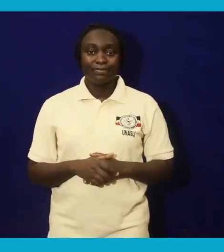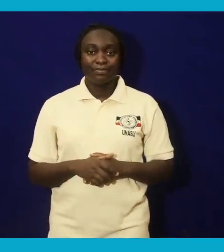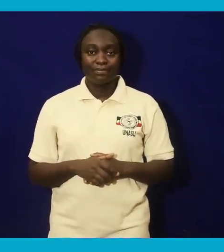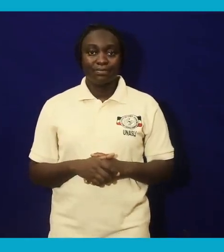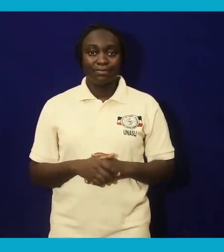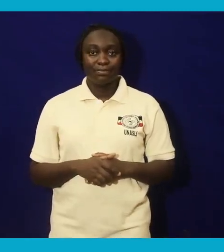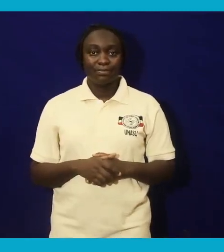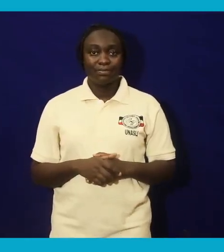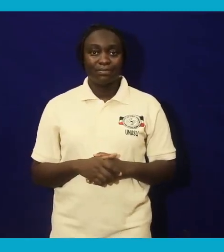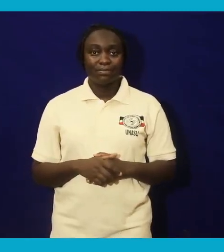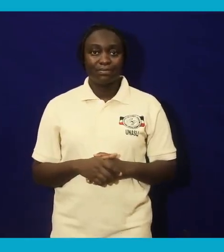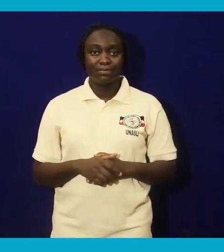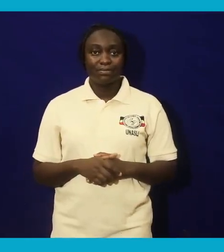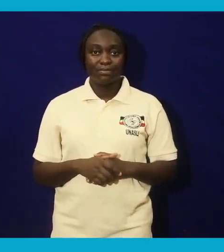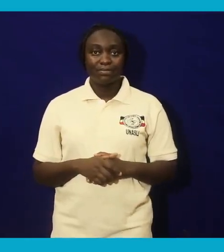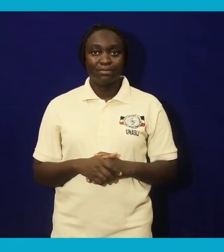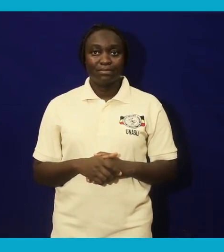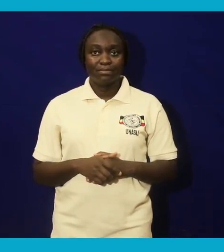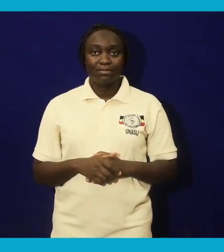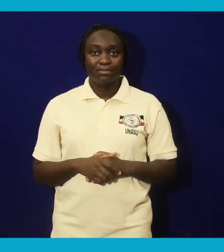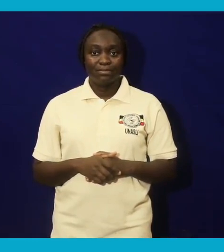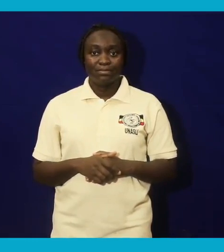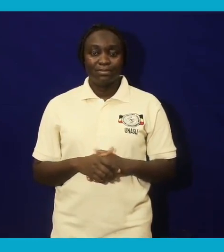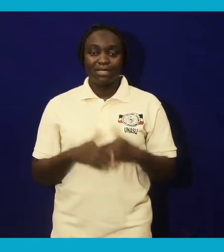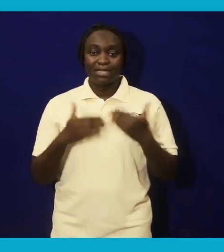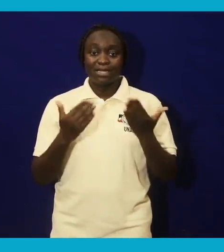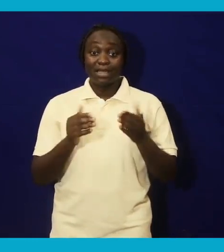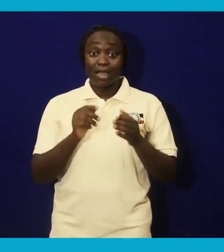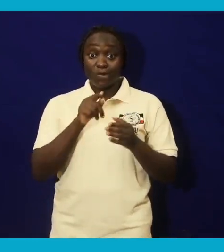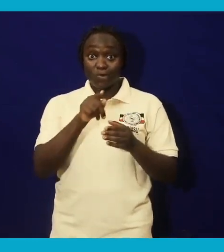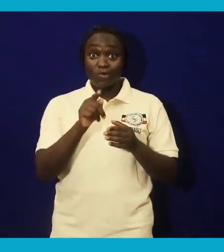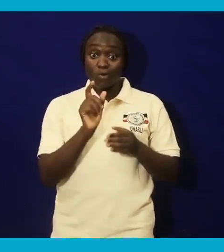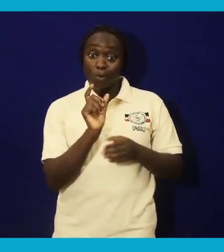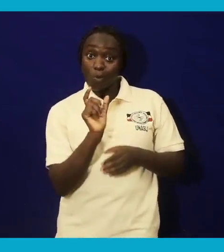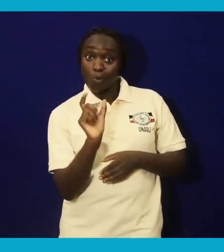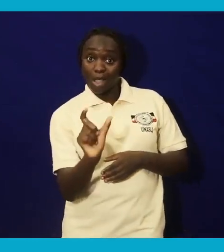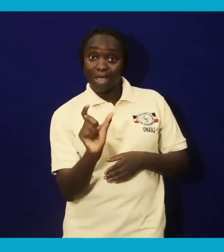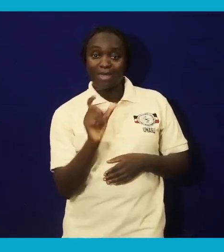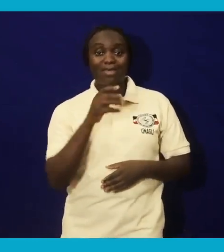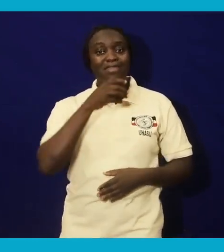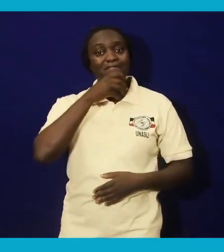Now write the word father.